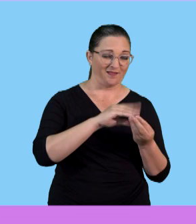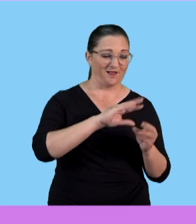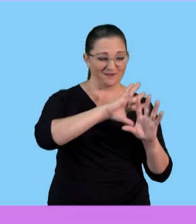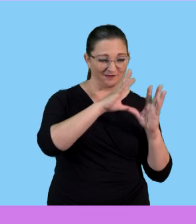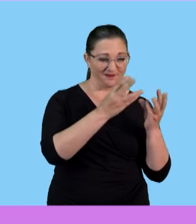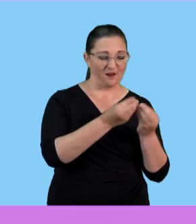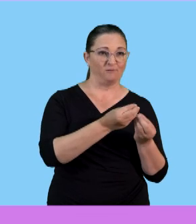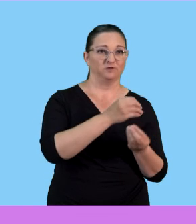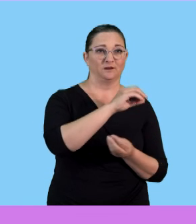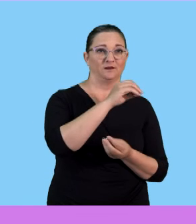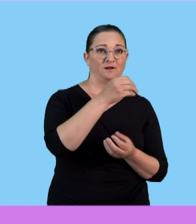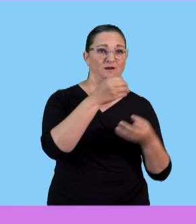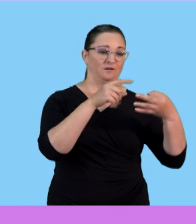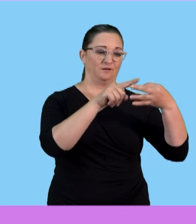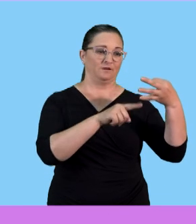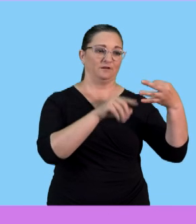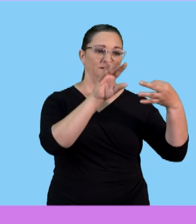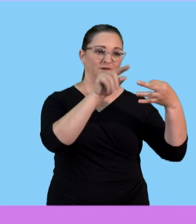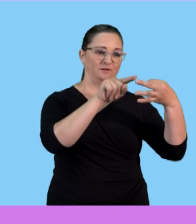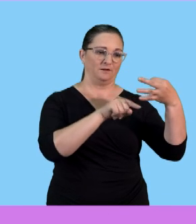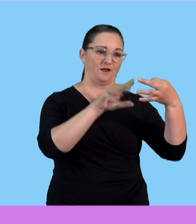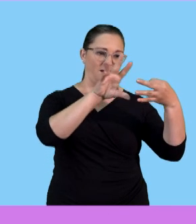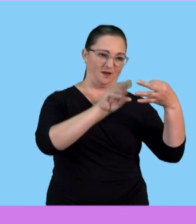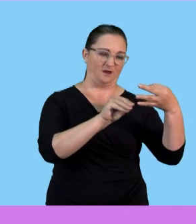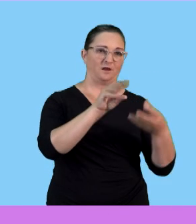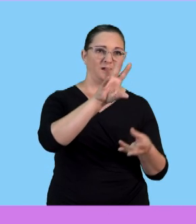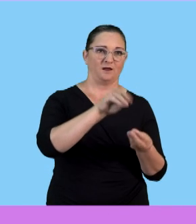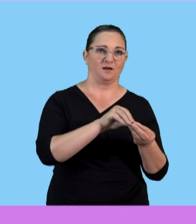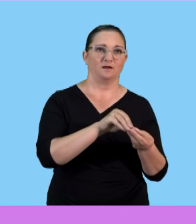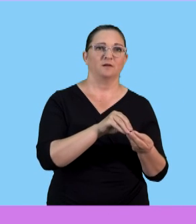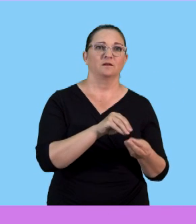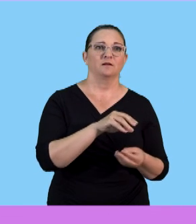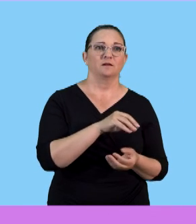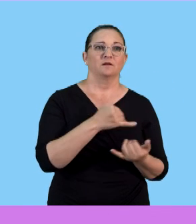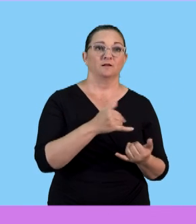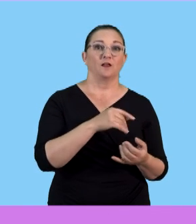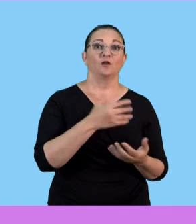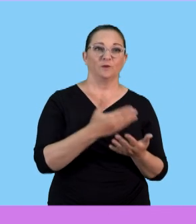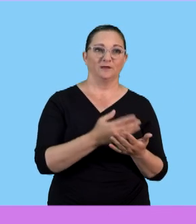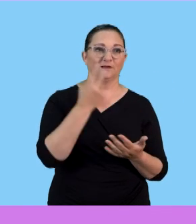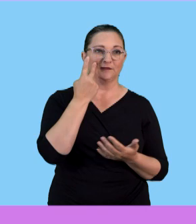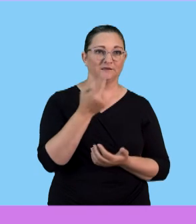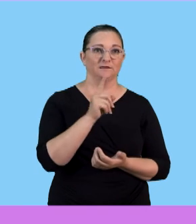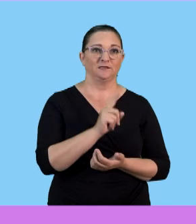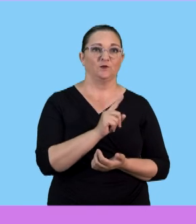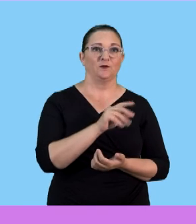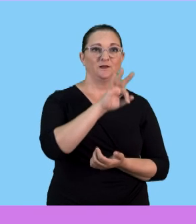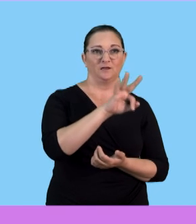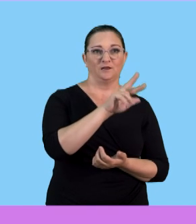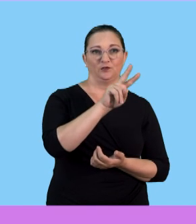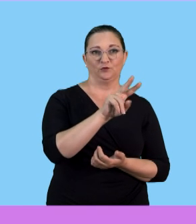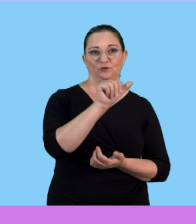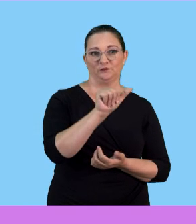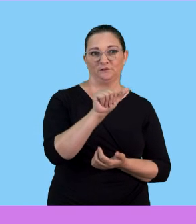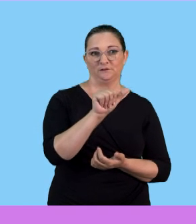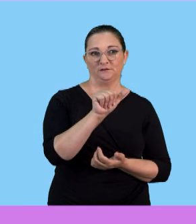are going to add all these 3 values in order for us to find the total cost to be paid on this bill.